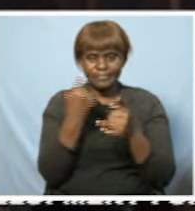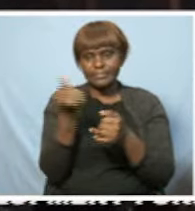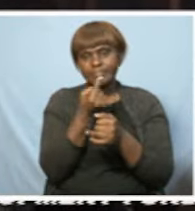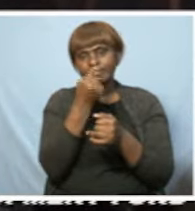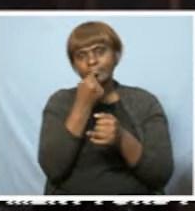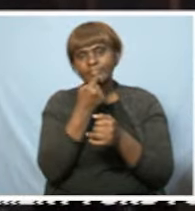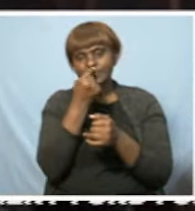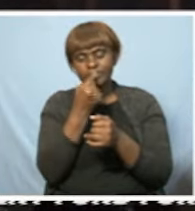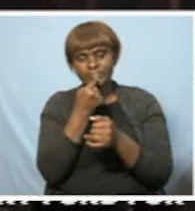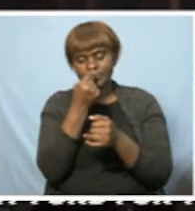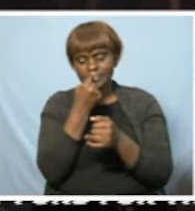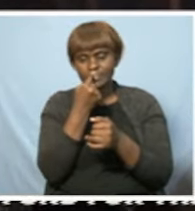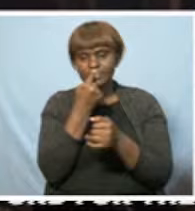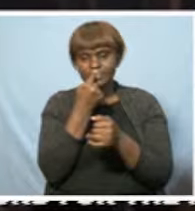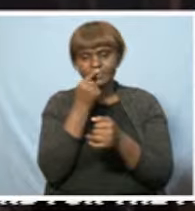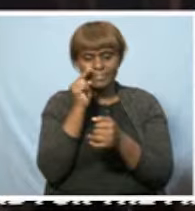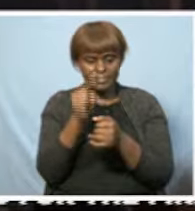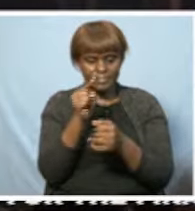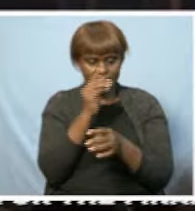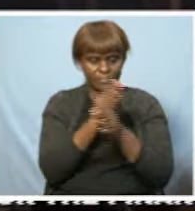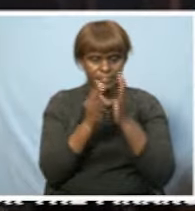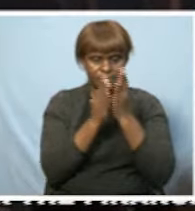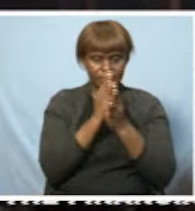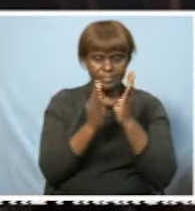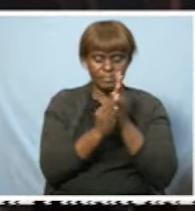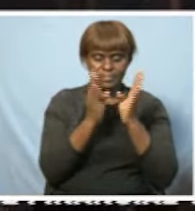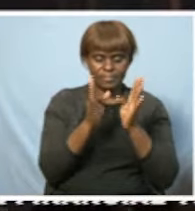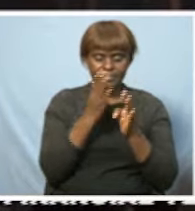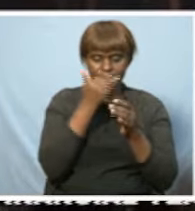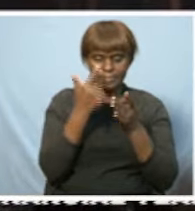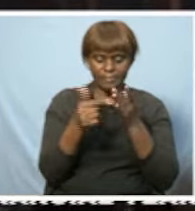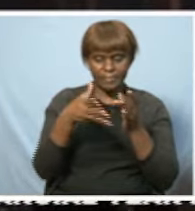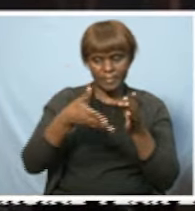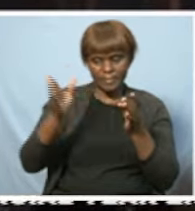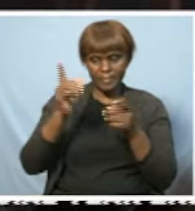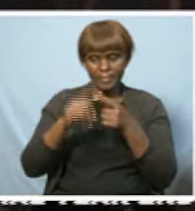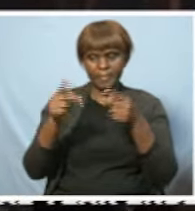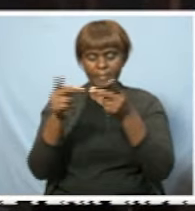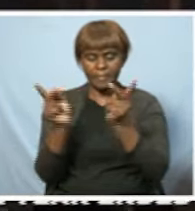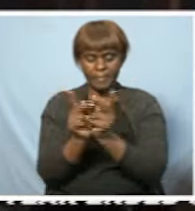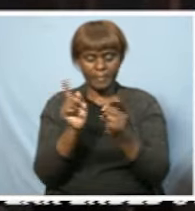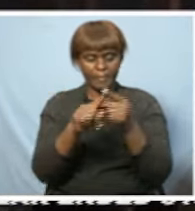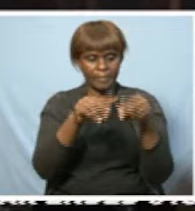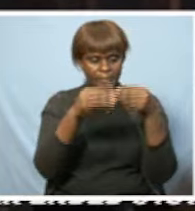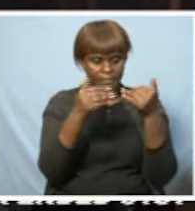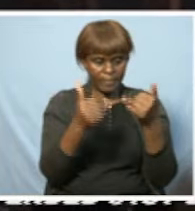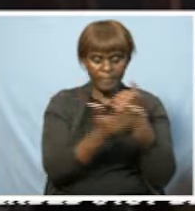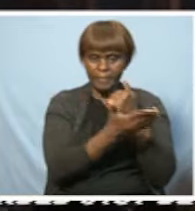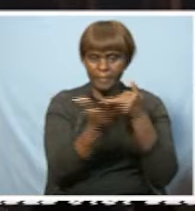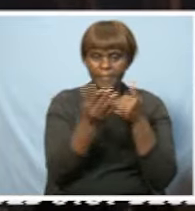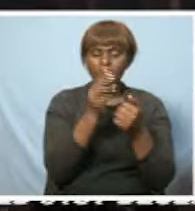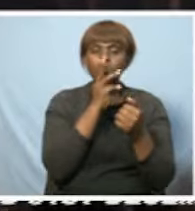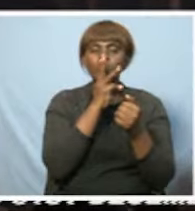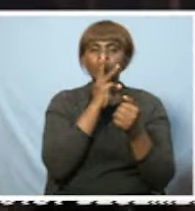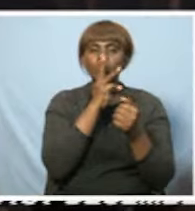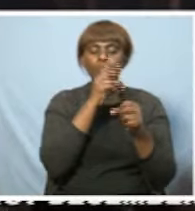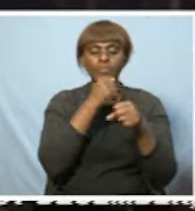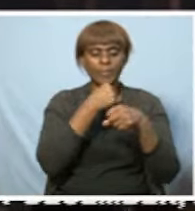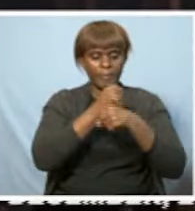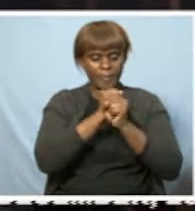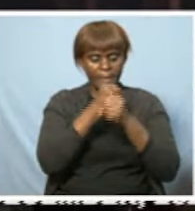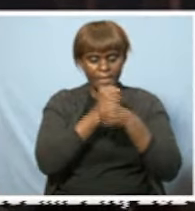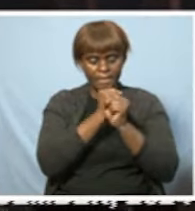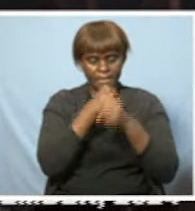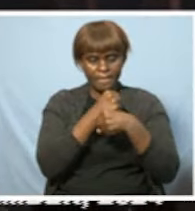that the contractor should go on site to provide the water, to mechanize